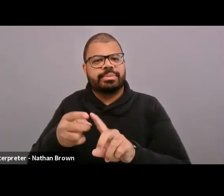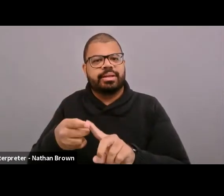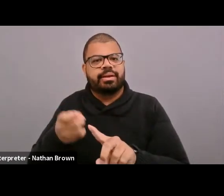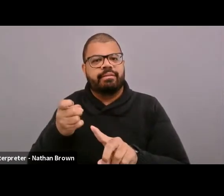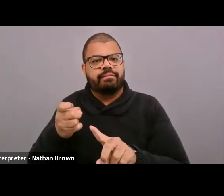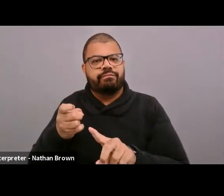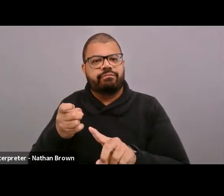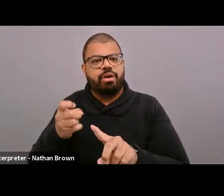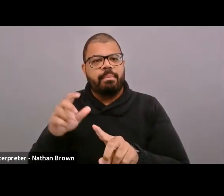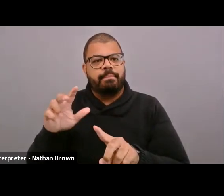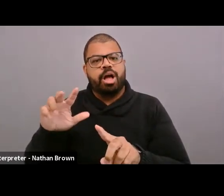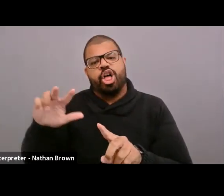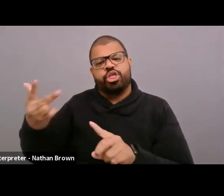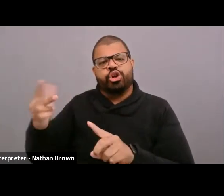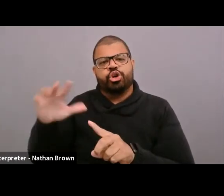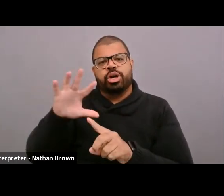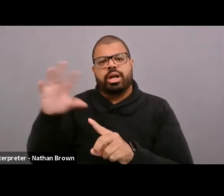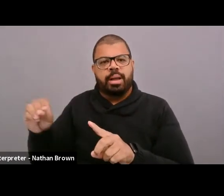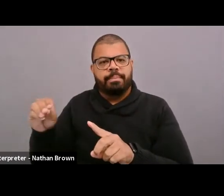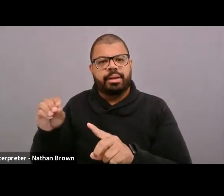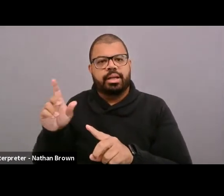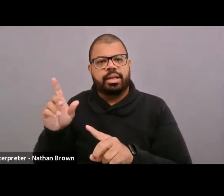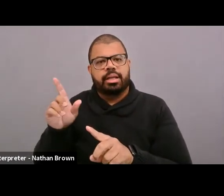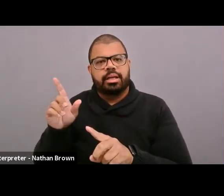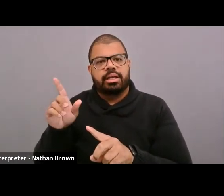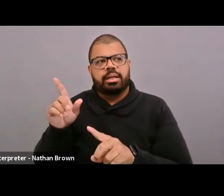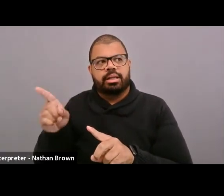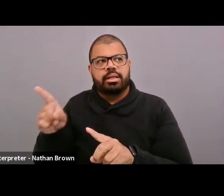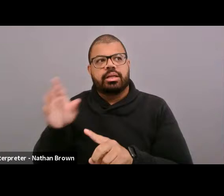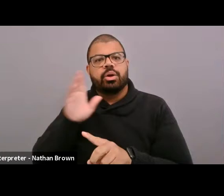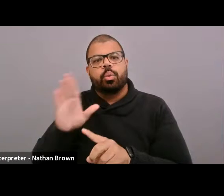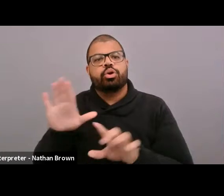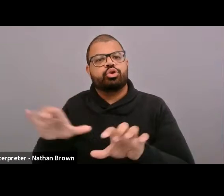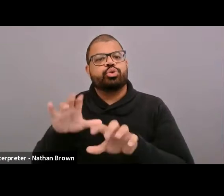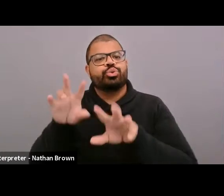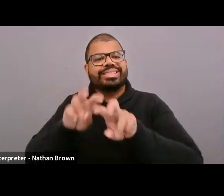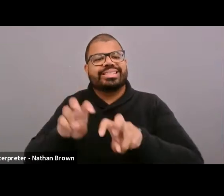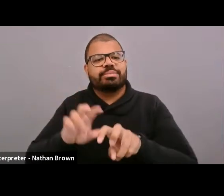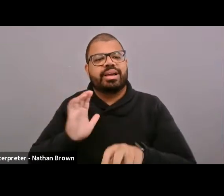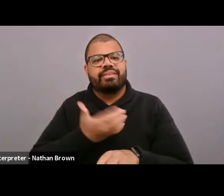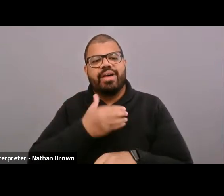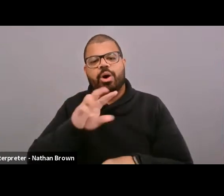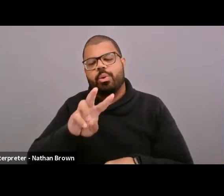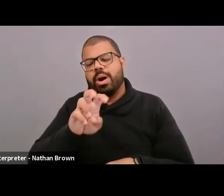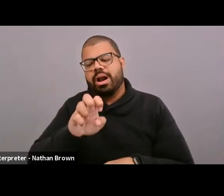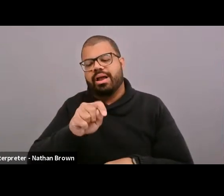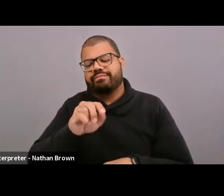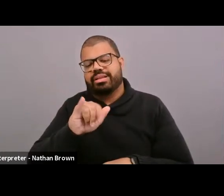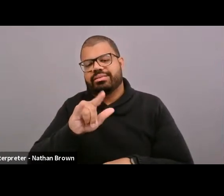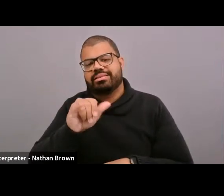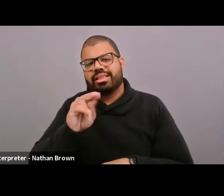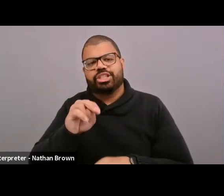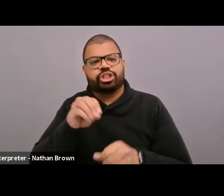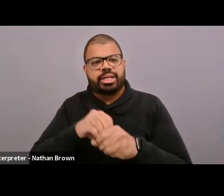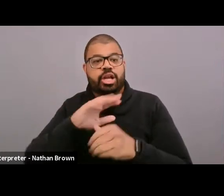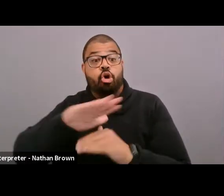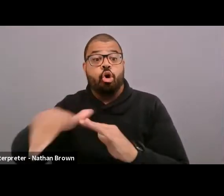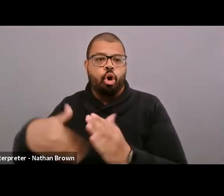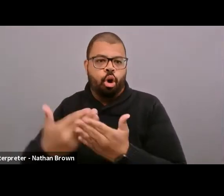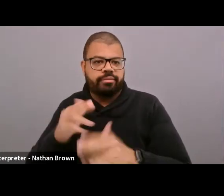a third company that made the assessment for the ventilation in all the buildings, and